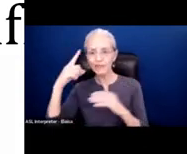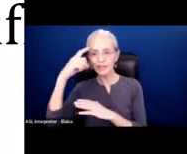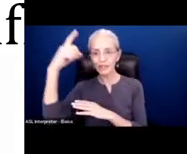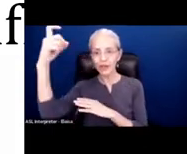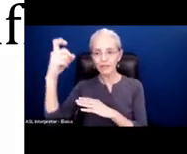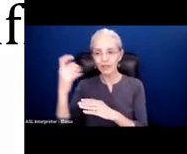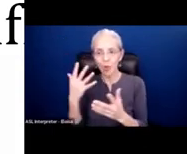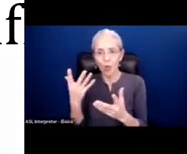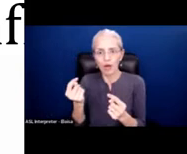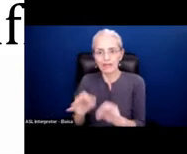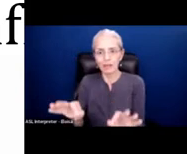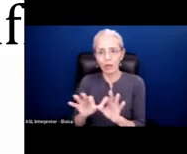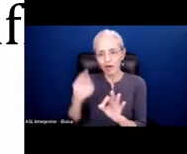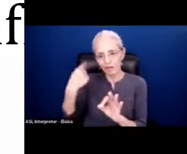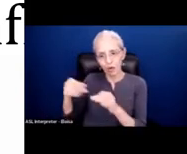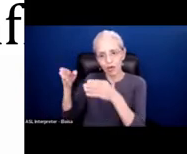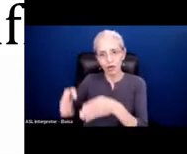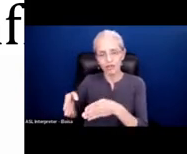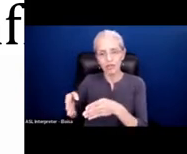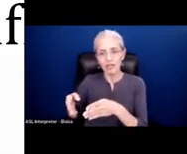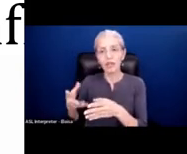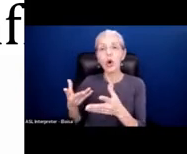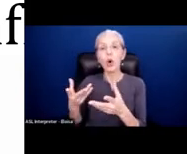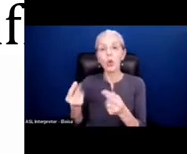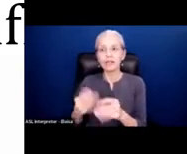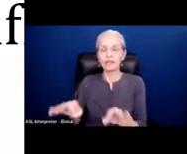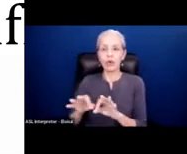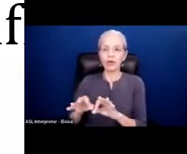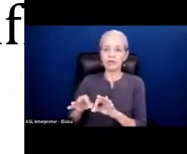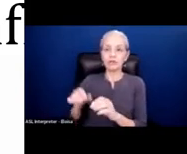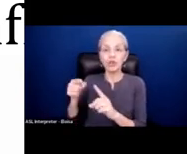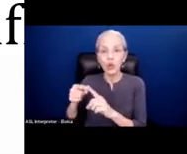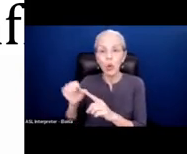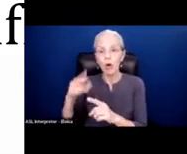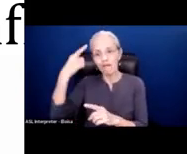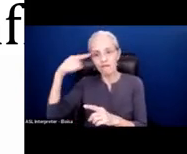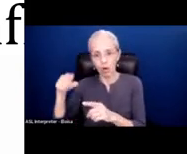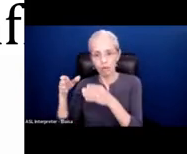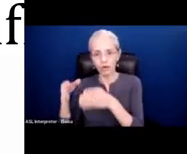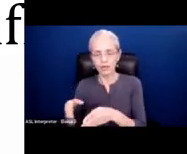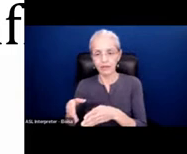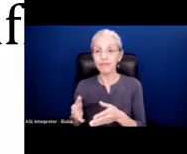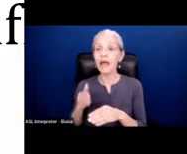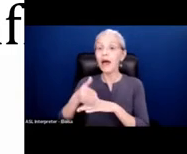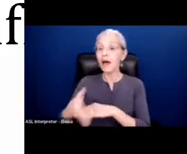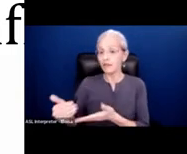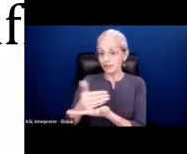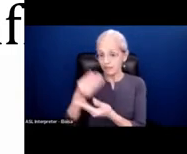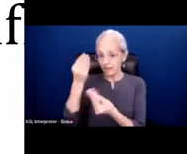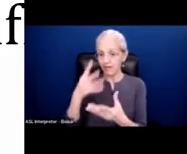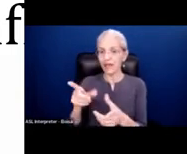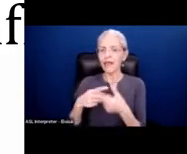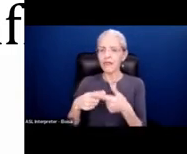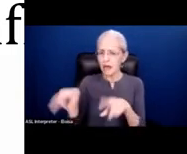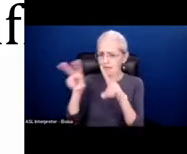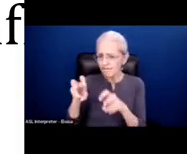to a person, and what's important for a person. Once we have this information, we do a deeper dive before we